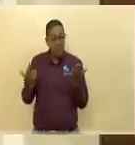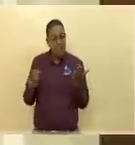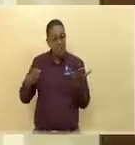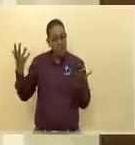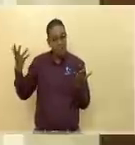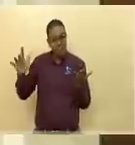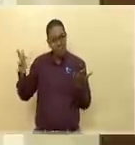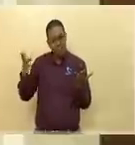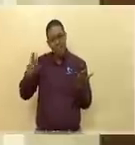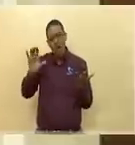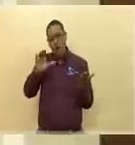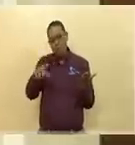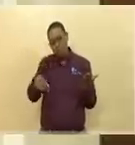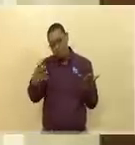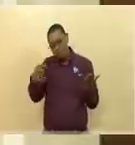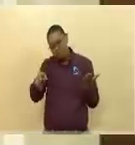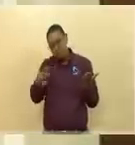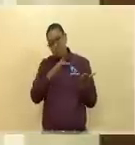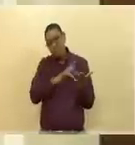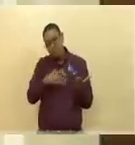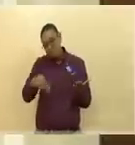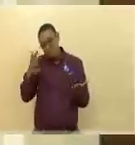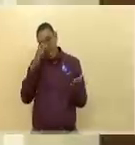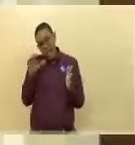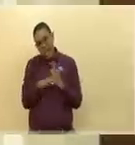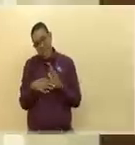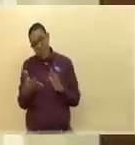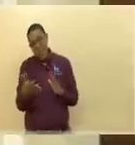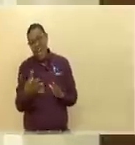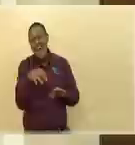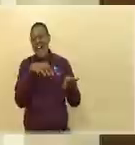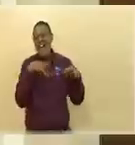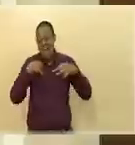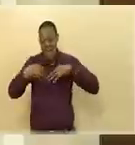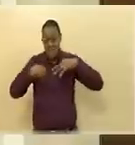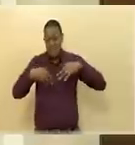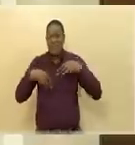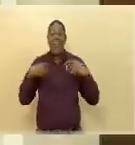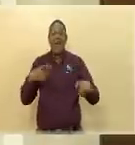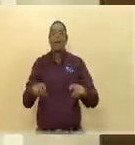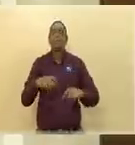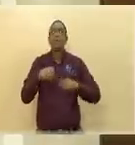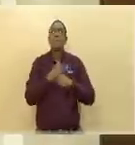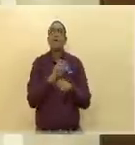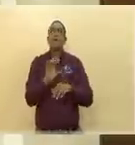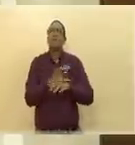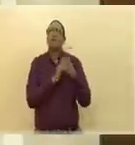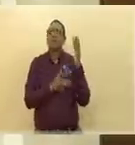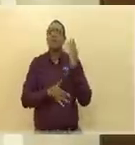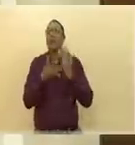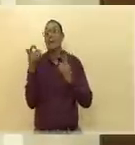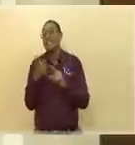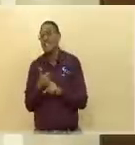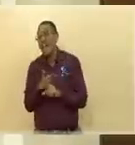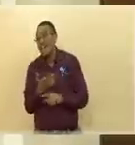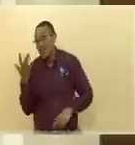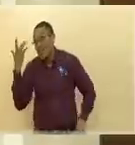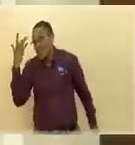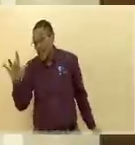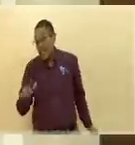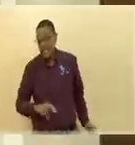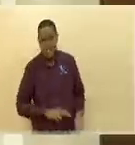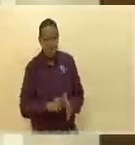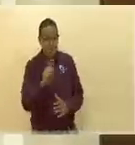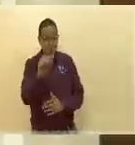that, as was being explained to me, that we will make the digital image intelligent, meaning that you